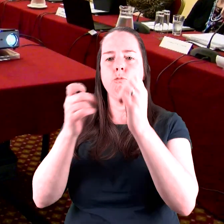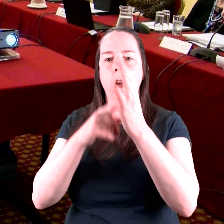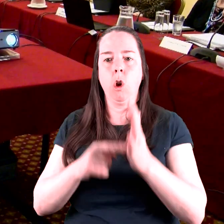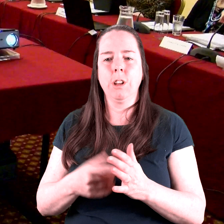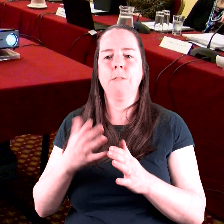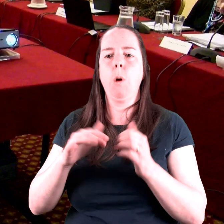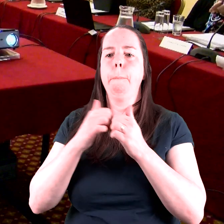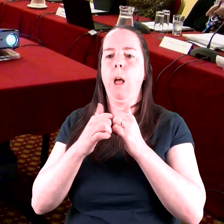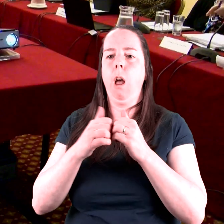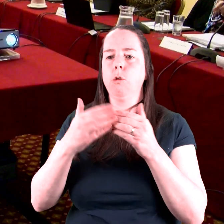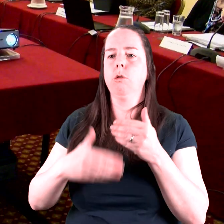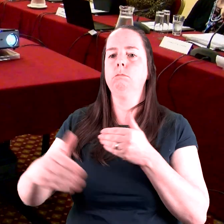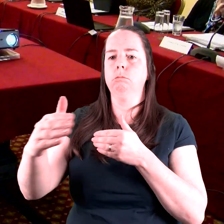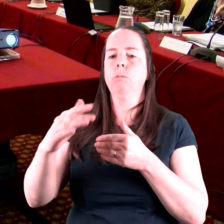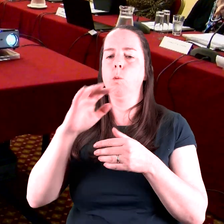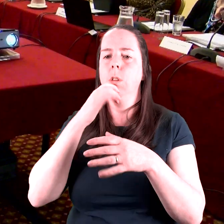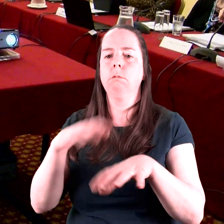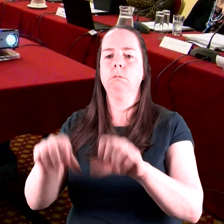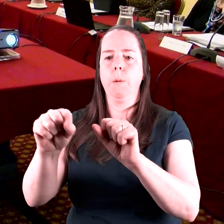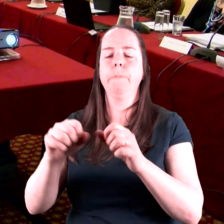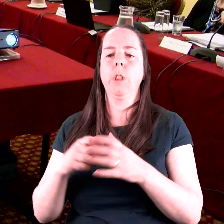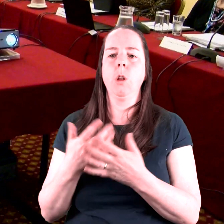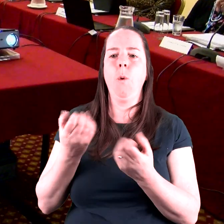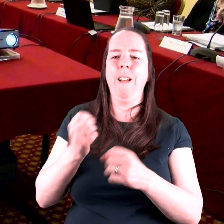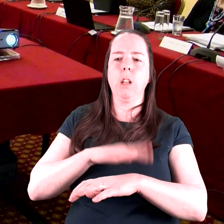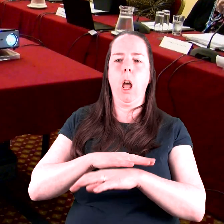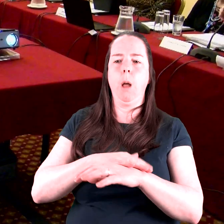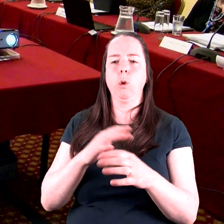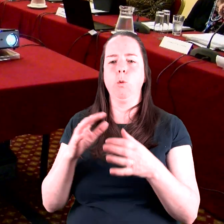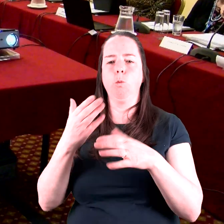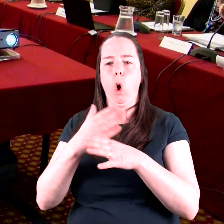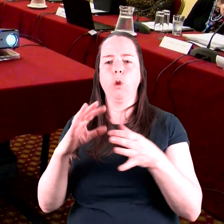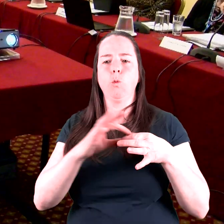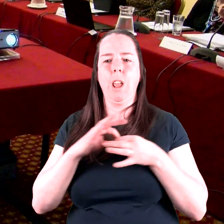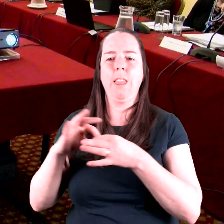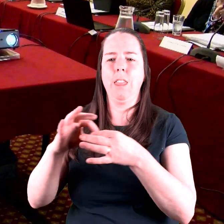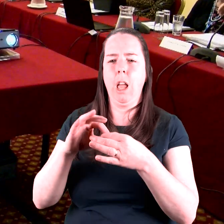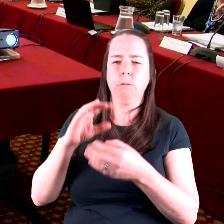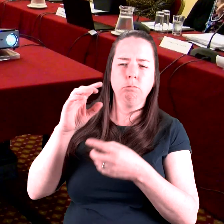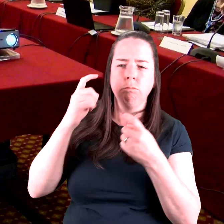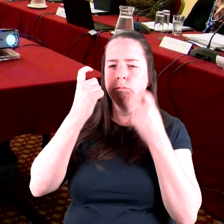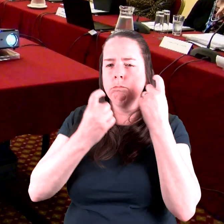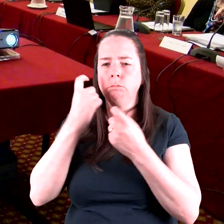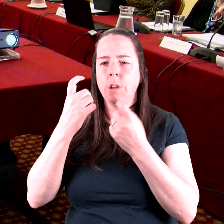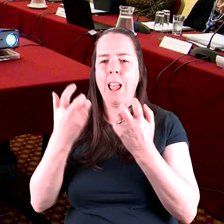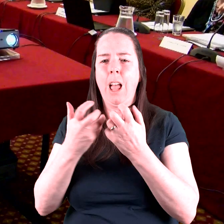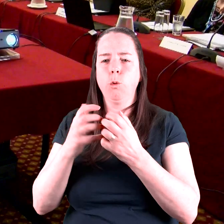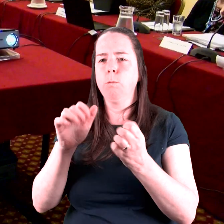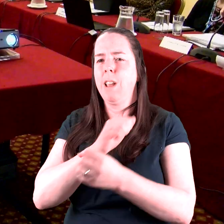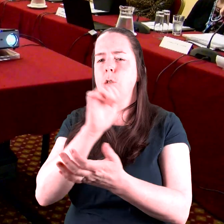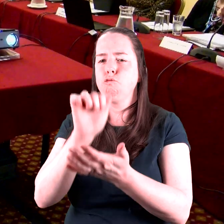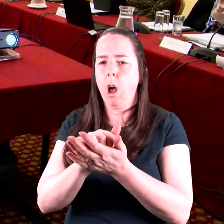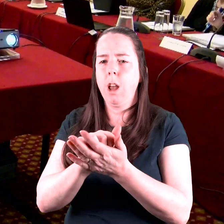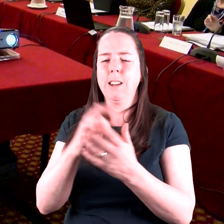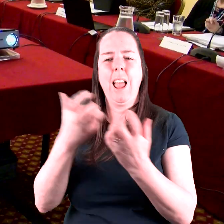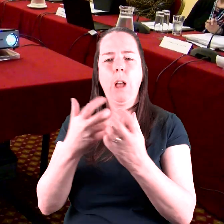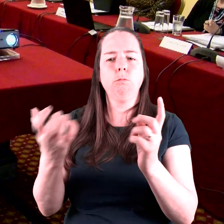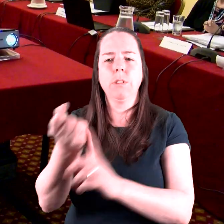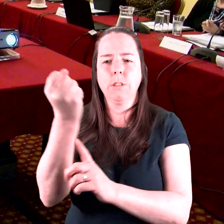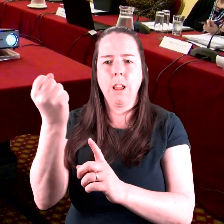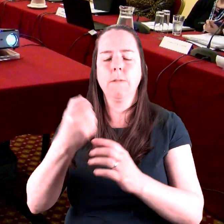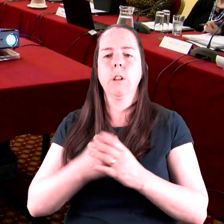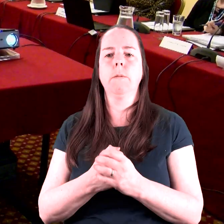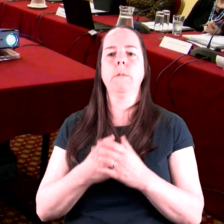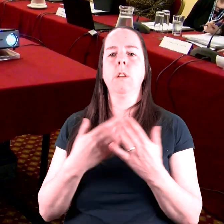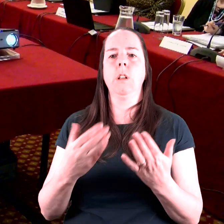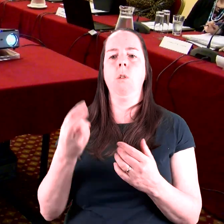and then from March we'll be delivering them. So I think we've got time to kind of work together and figure out how we do it right and how we make it a success.